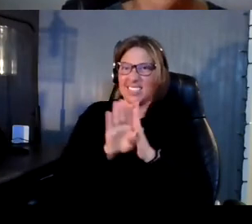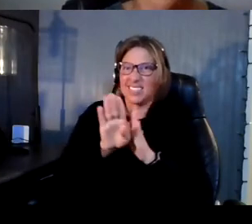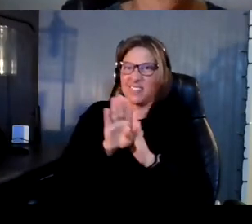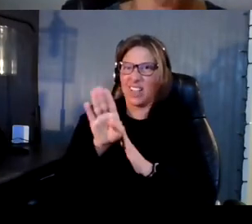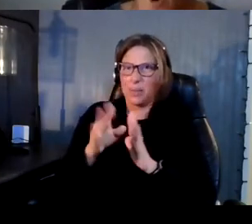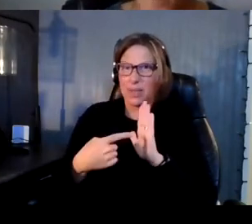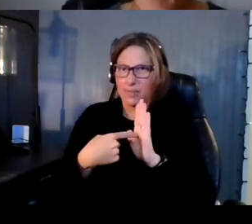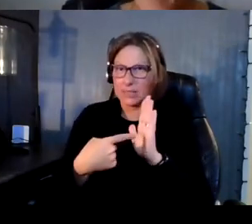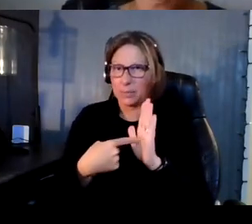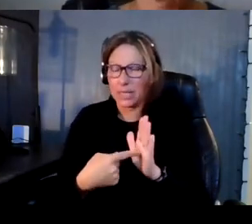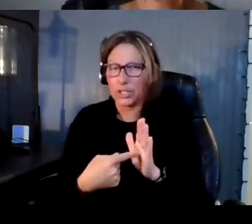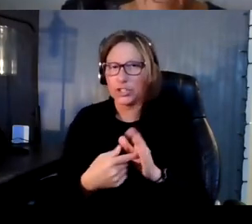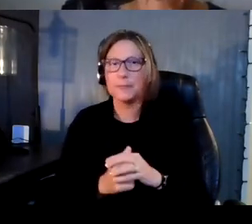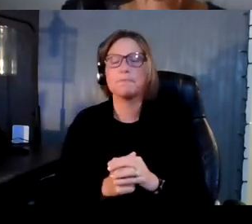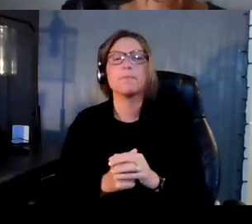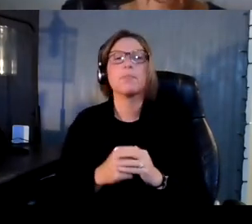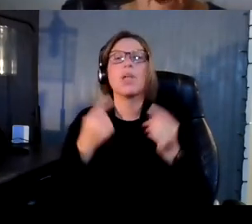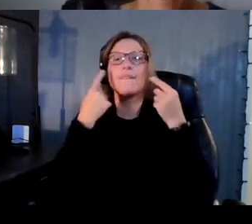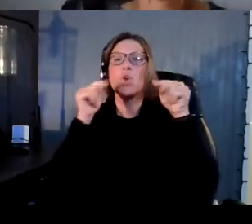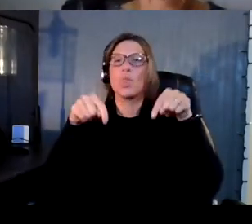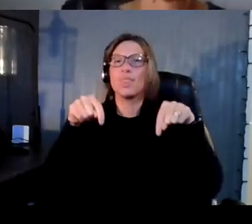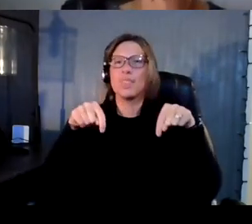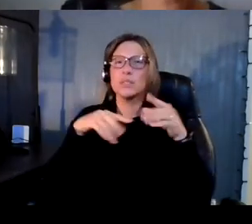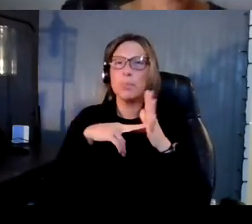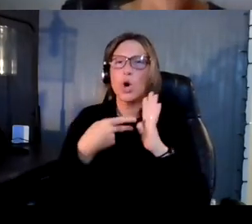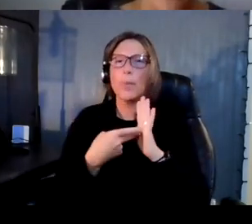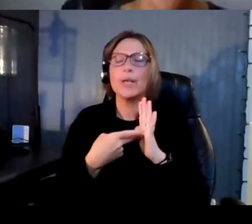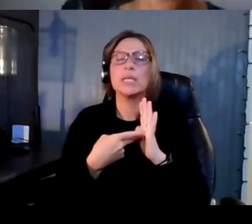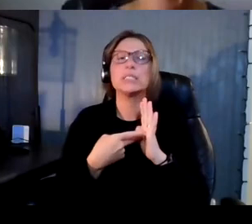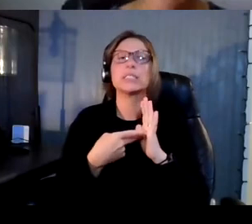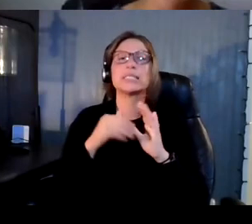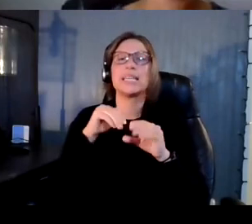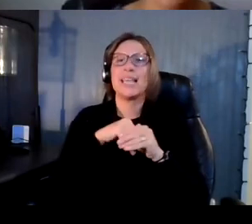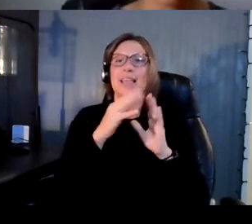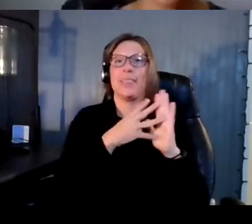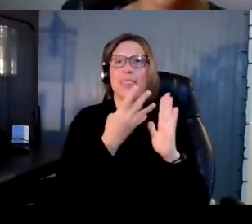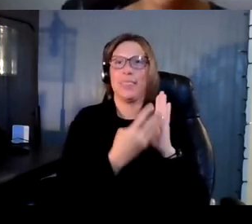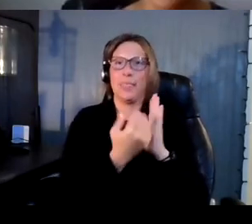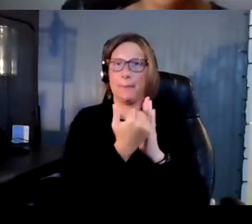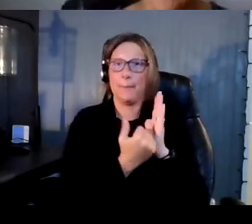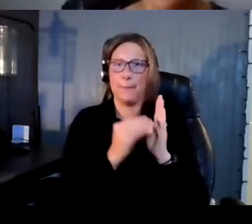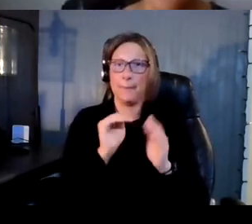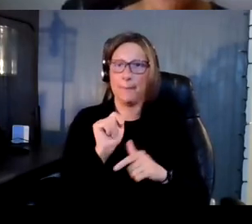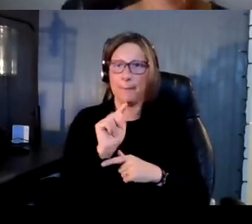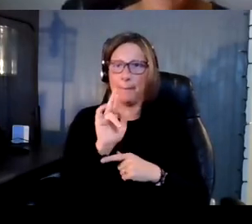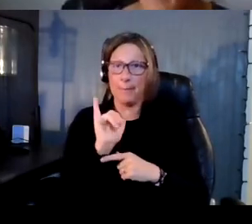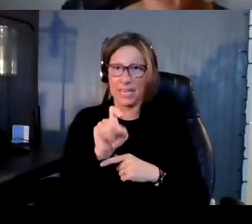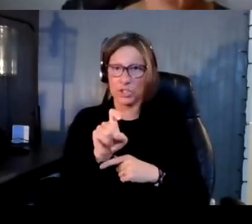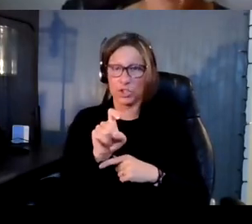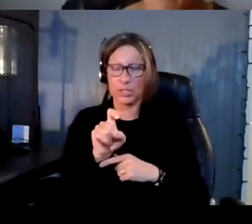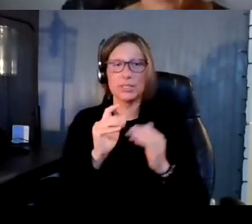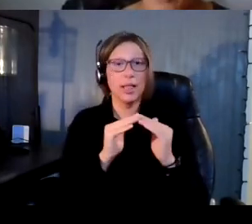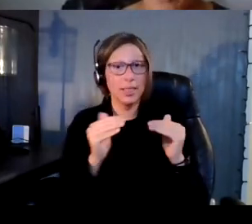our purposes and what's in the matrix is pre-symbolic. So that's that level 3,